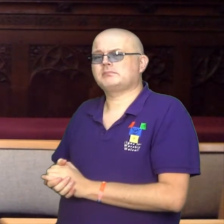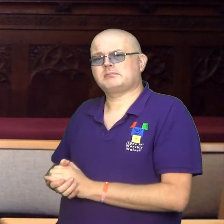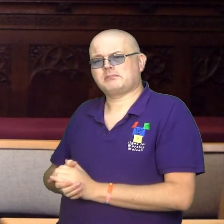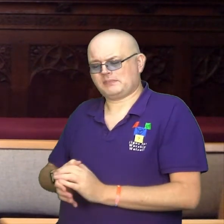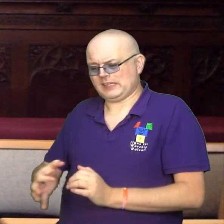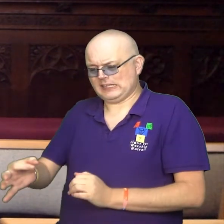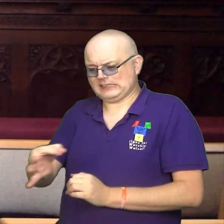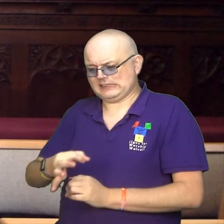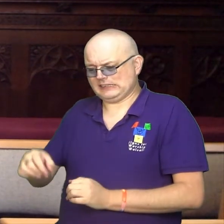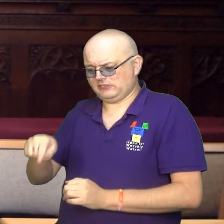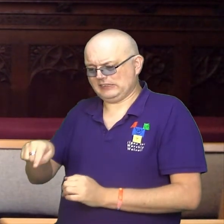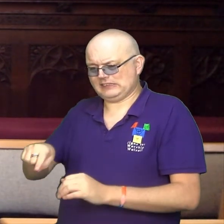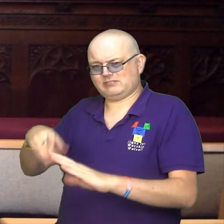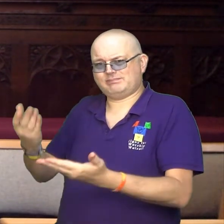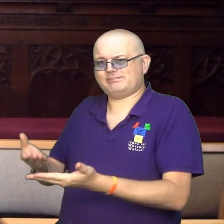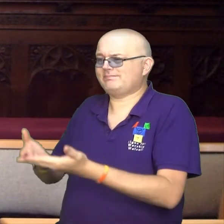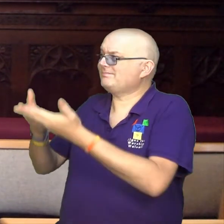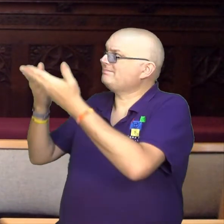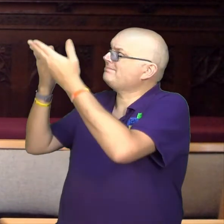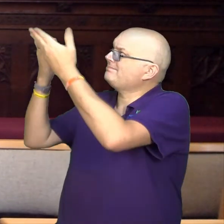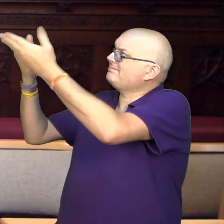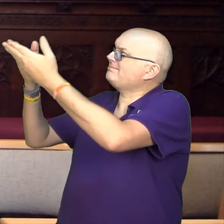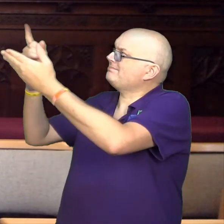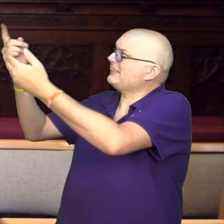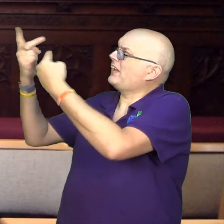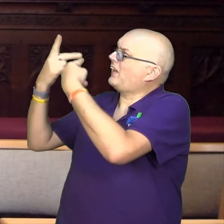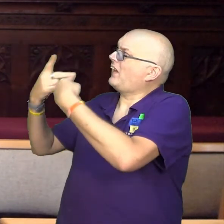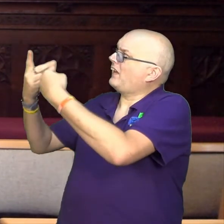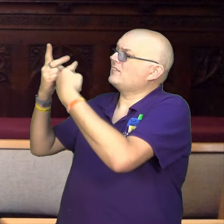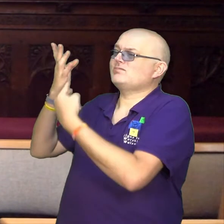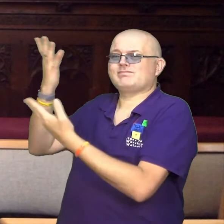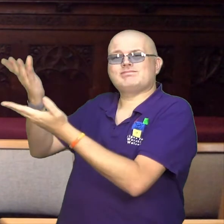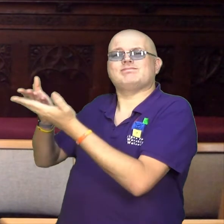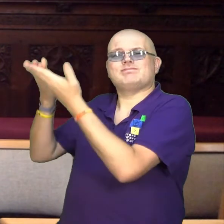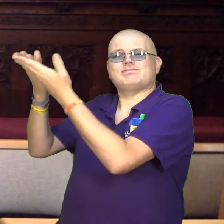giving the situation into God's hands and his care,